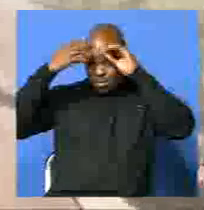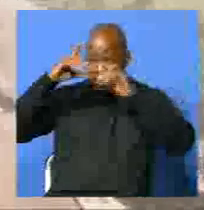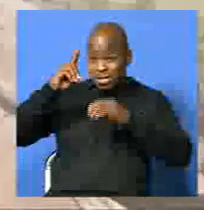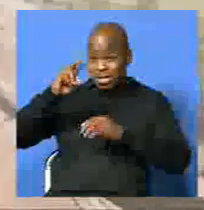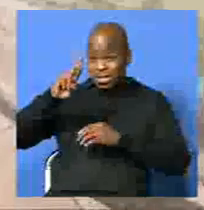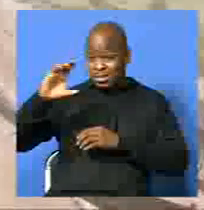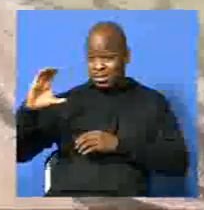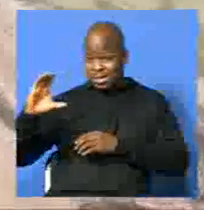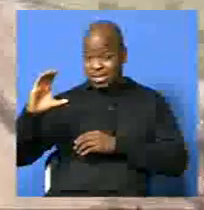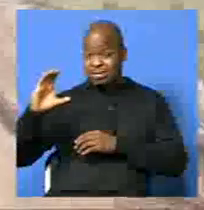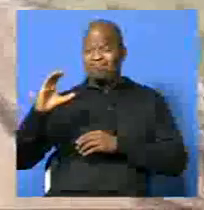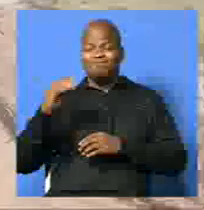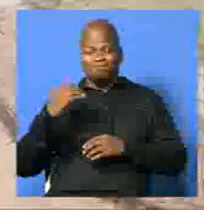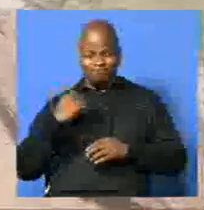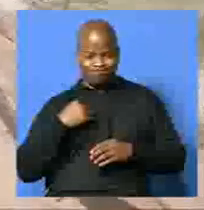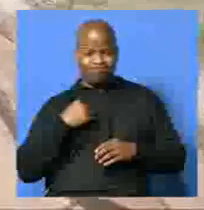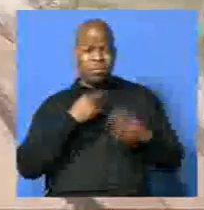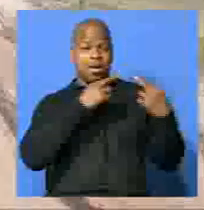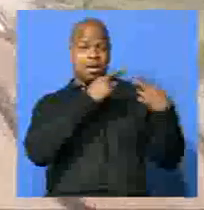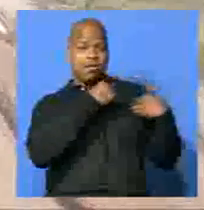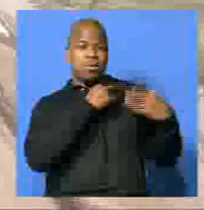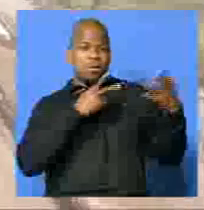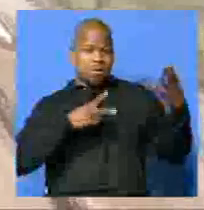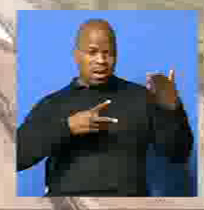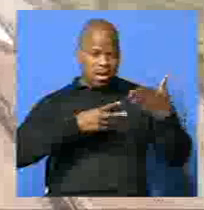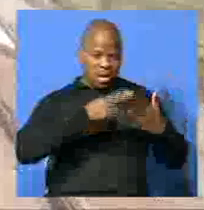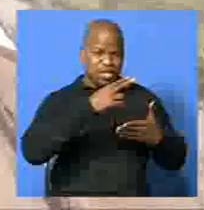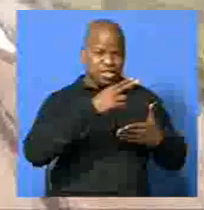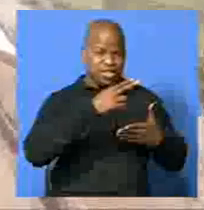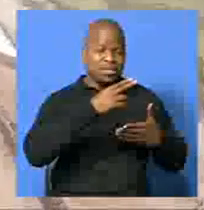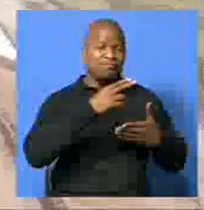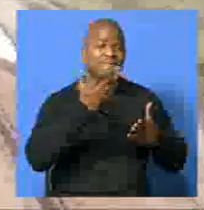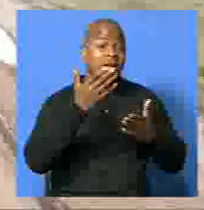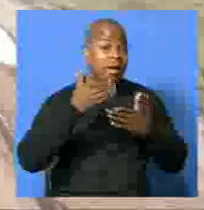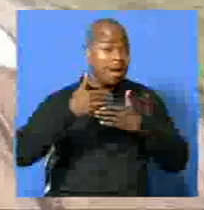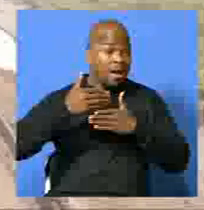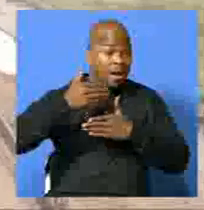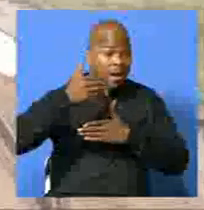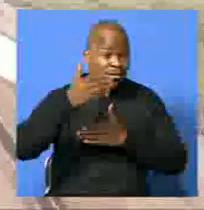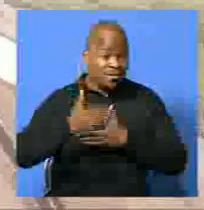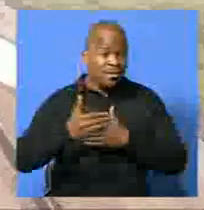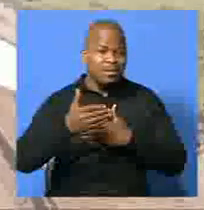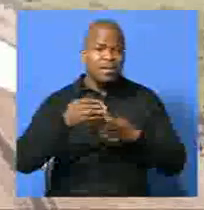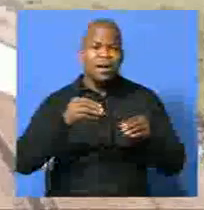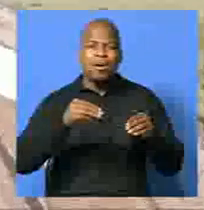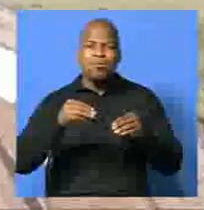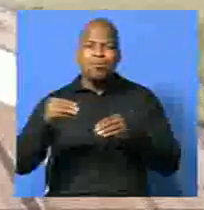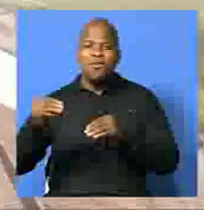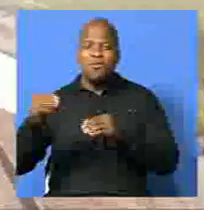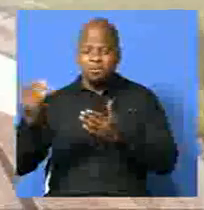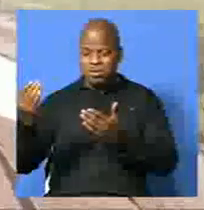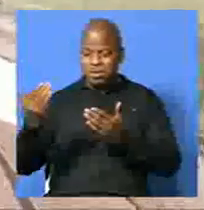Felix Tshisekedi ke no tabo ile gore o tabo a dira yone tiro eo ya morutu ta me re go tswang ho ba tabo ba ta ha re teng gone